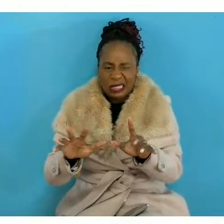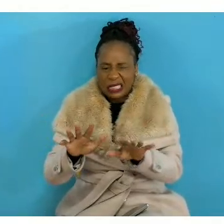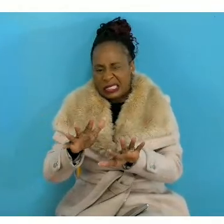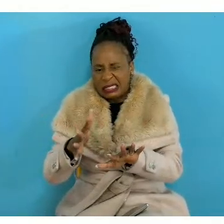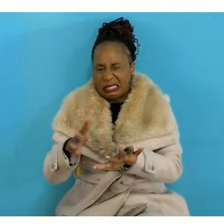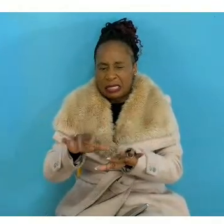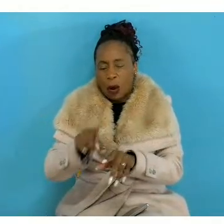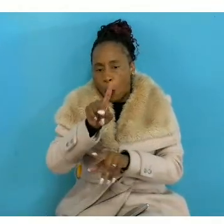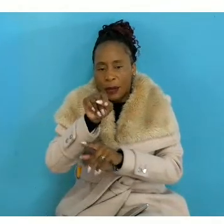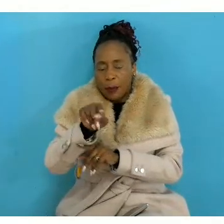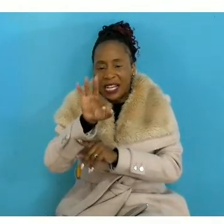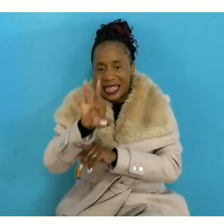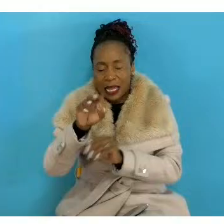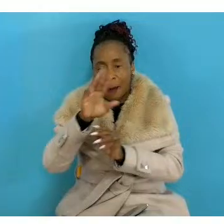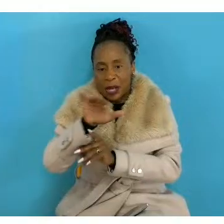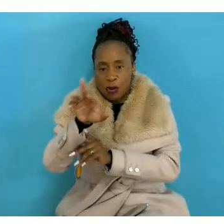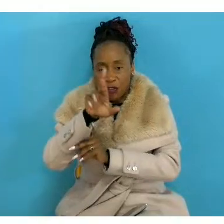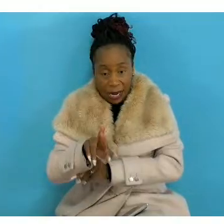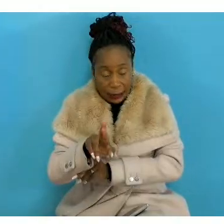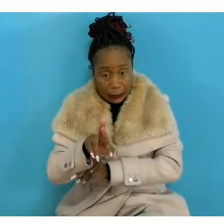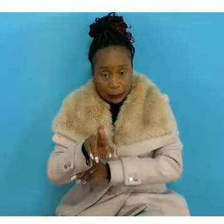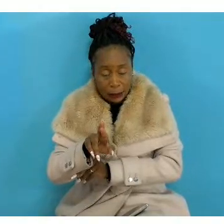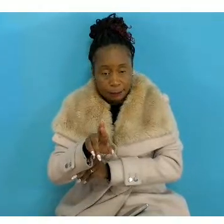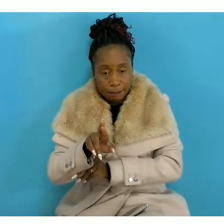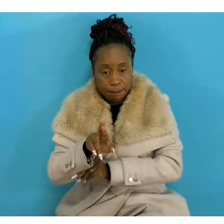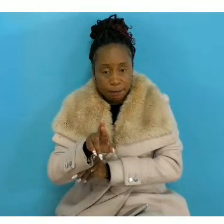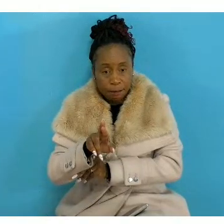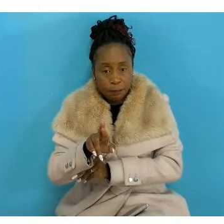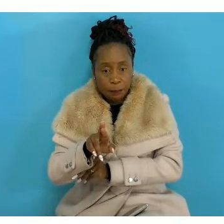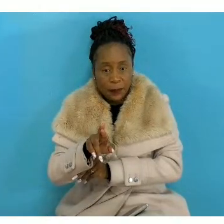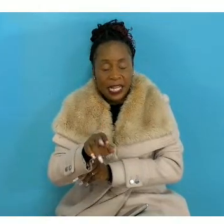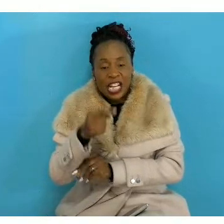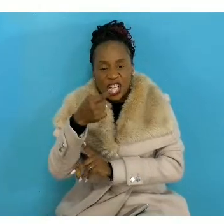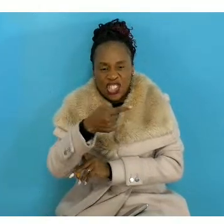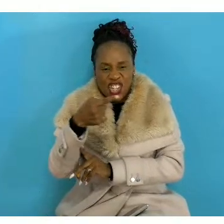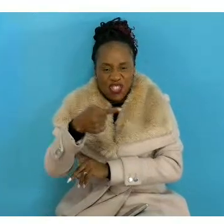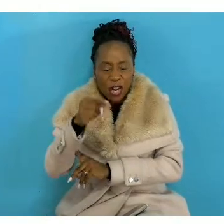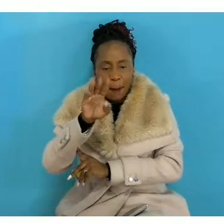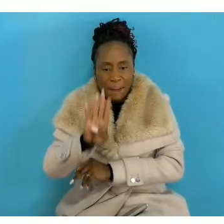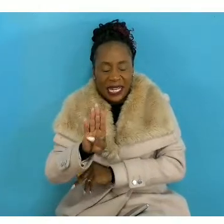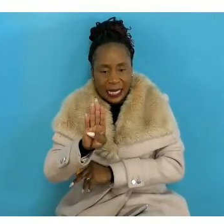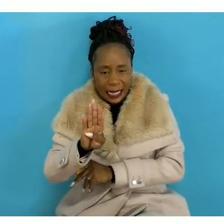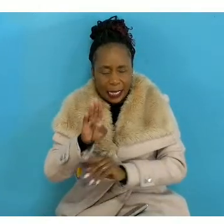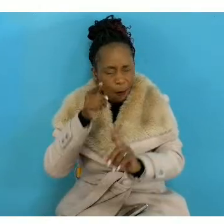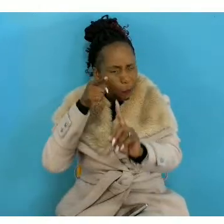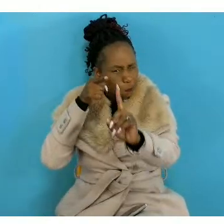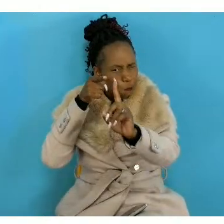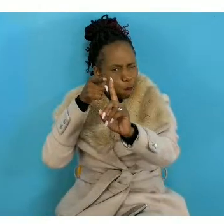1.3 billion, for which GGB is projected to